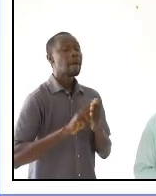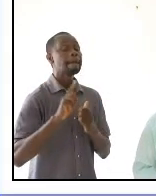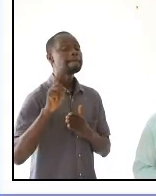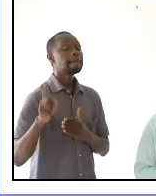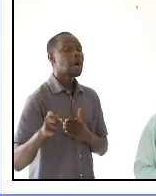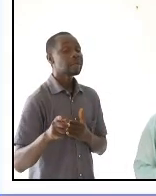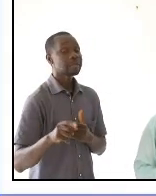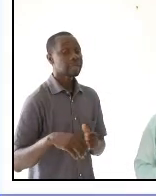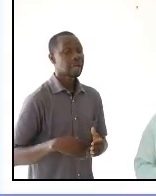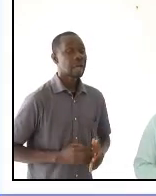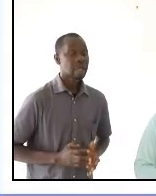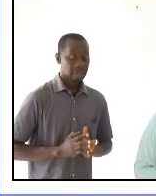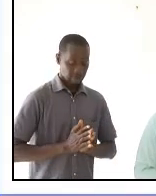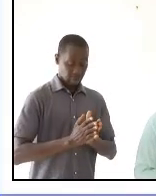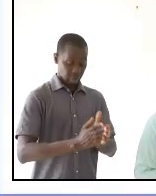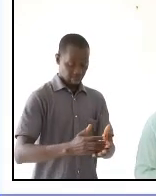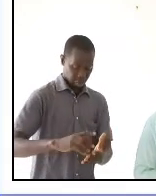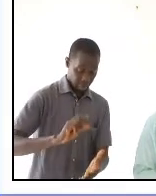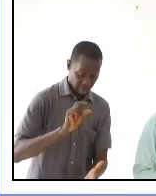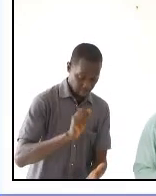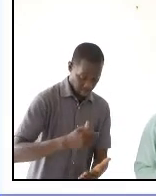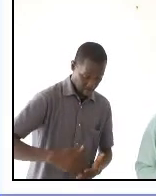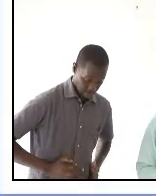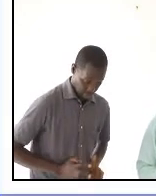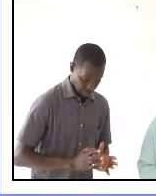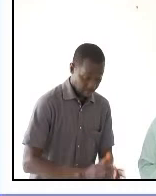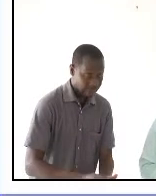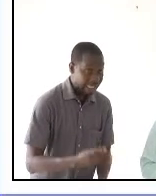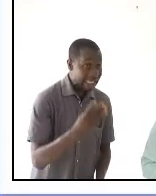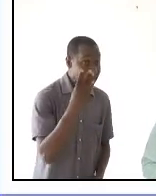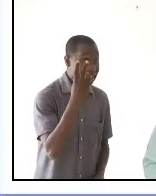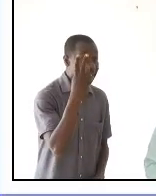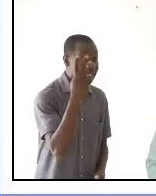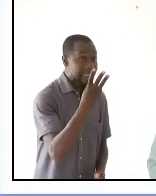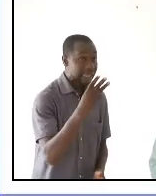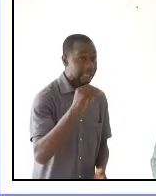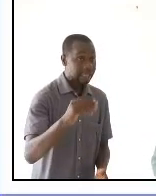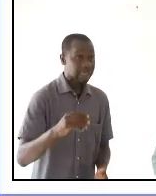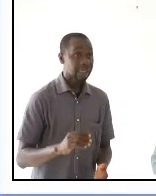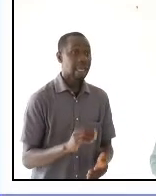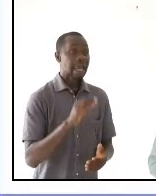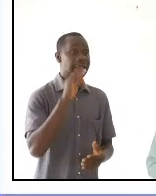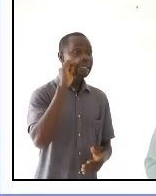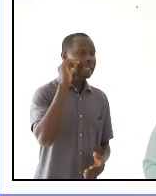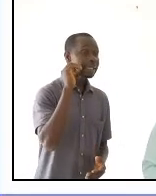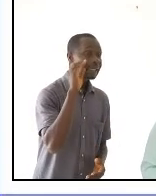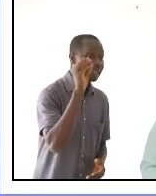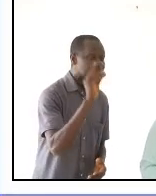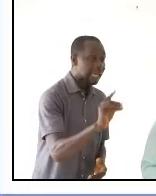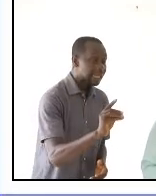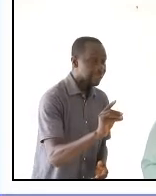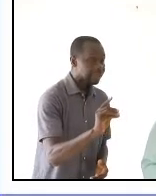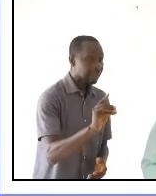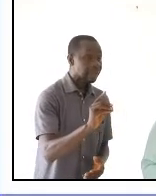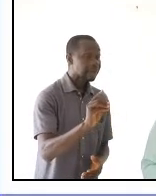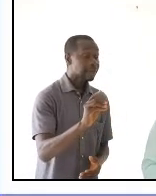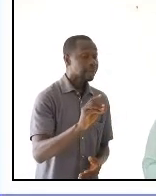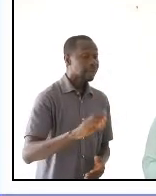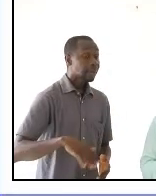after which the process of birth takes place, which takes place in 3 stages. Dilation, that is wherein